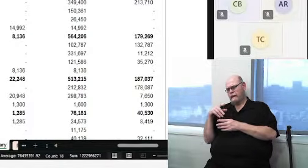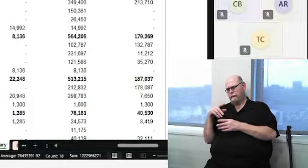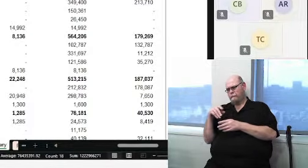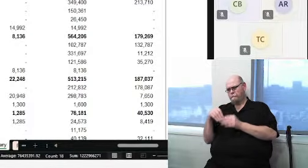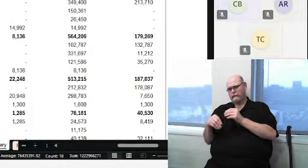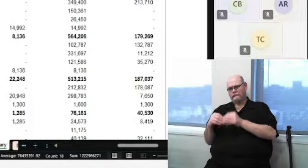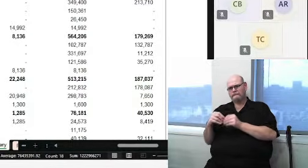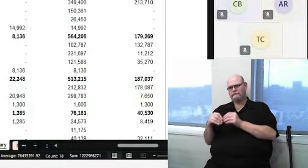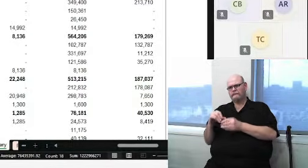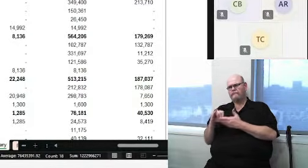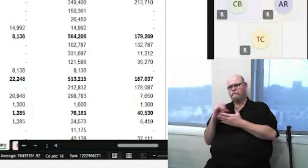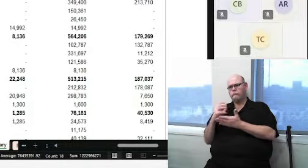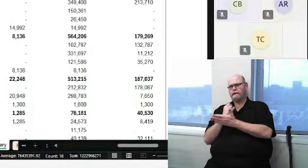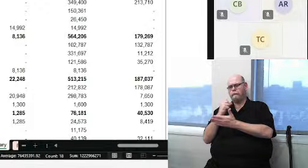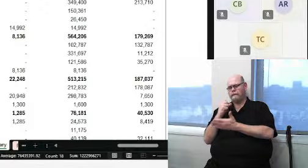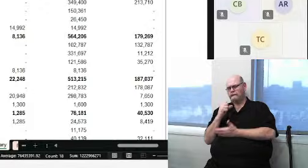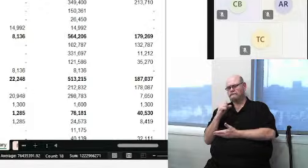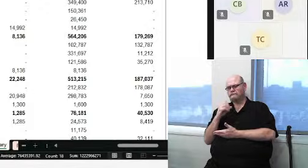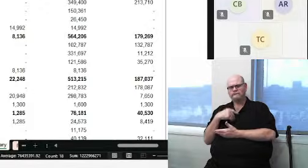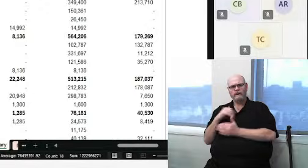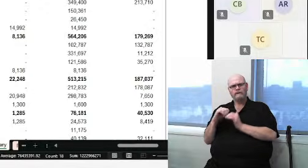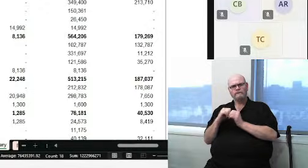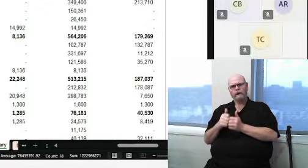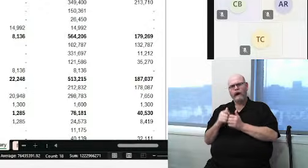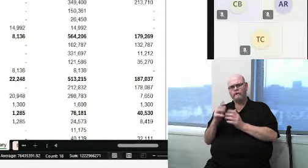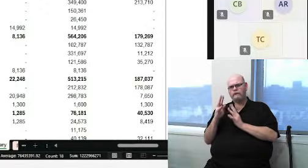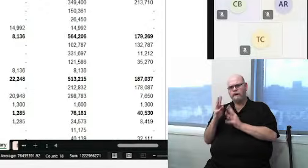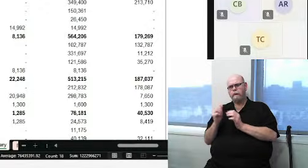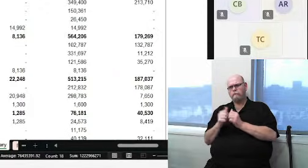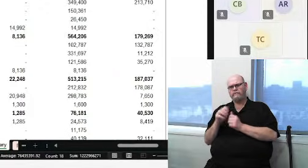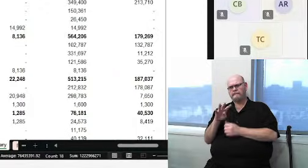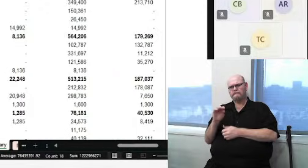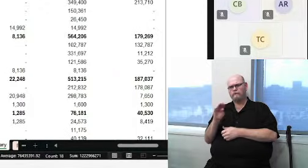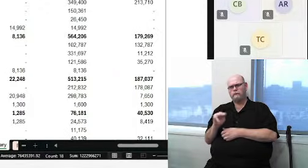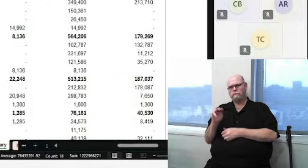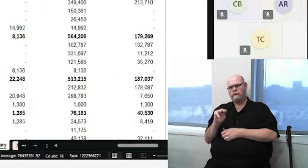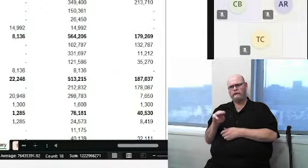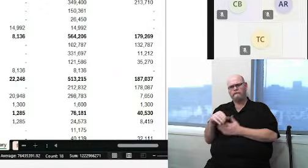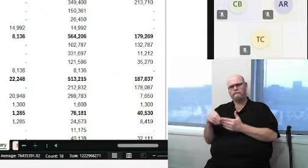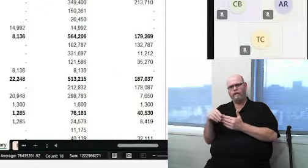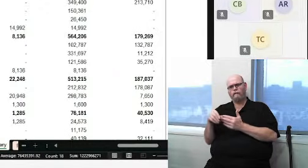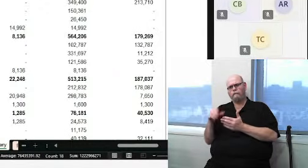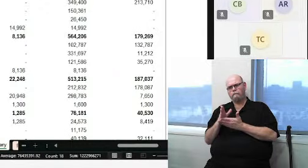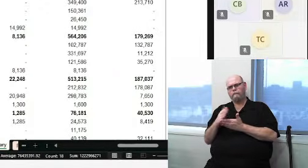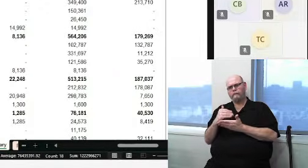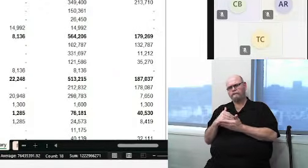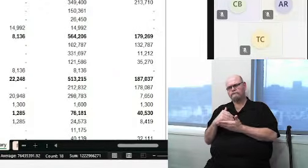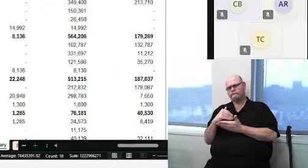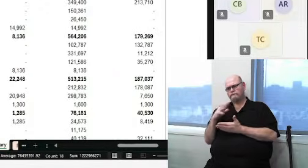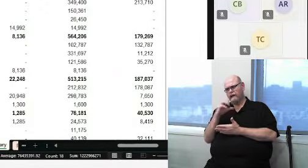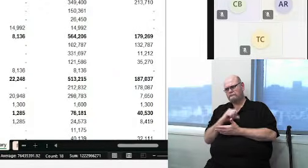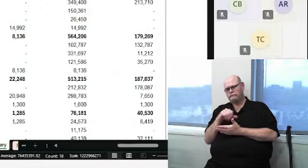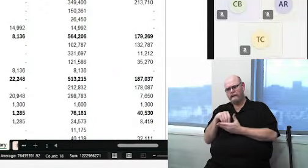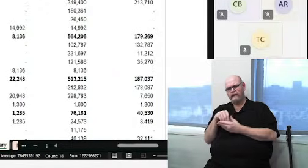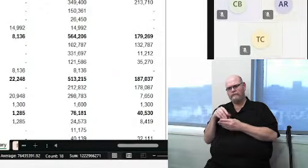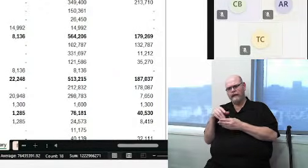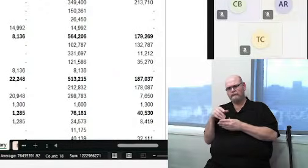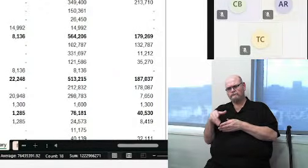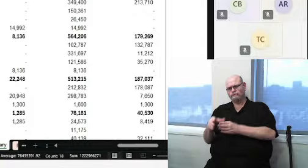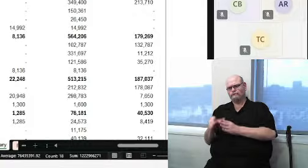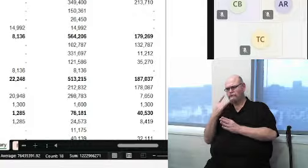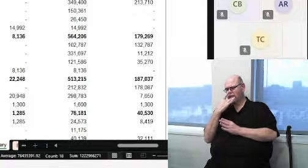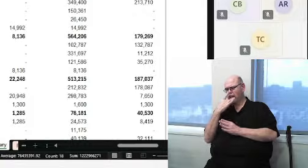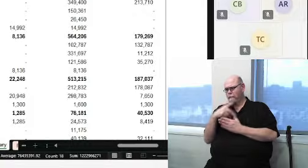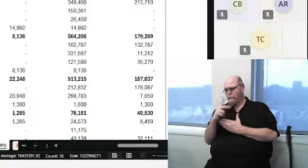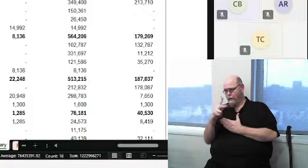is capitalizable. So how did you actually come up with this $40 million budget estimate for the street lighting